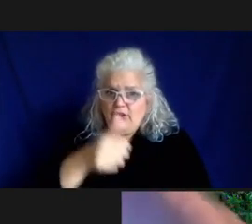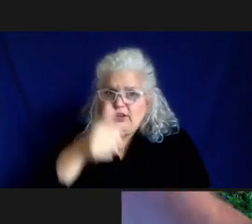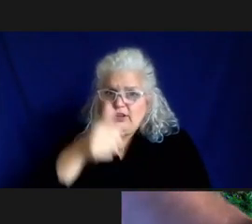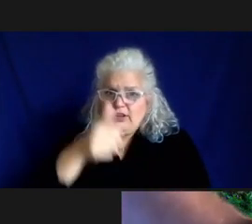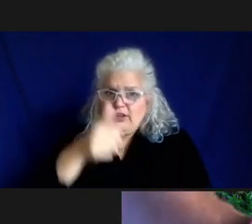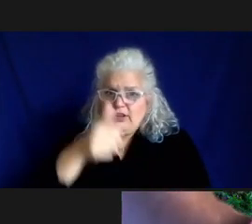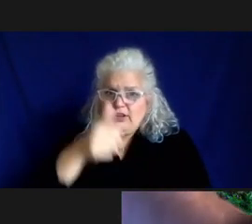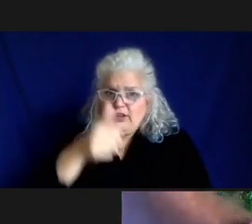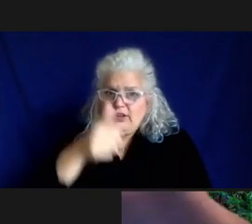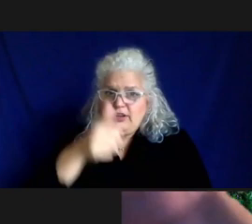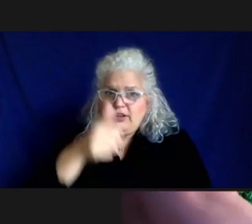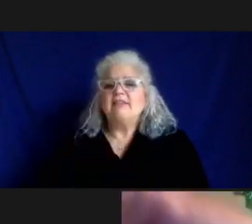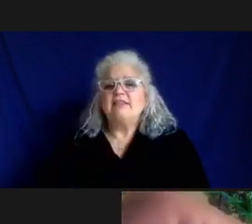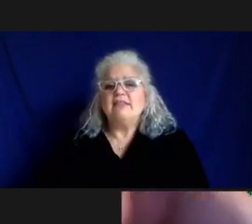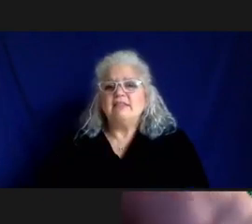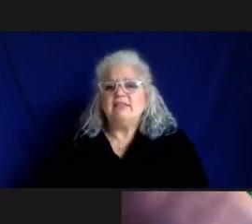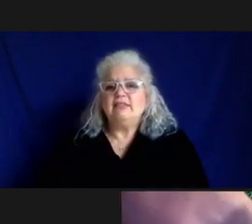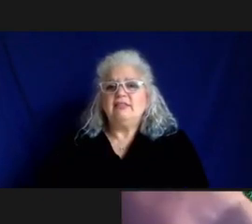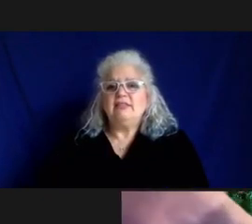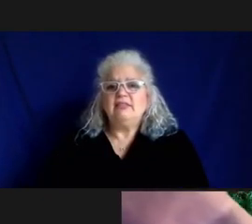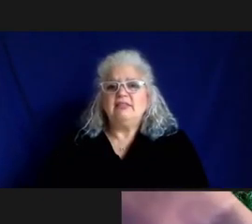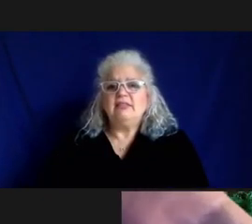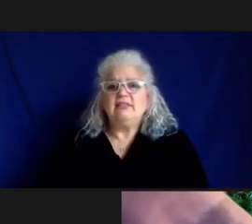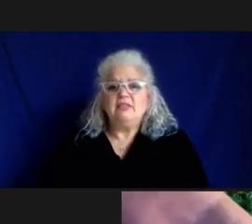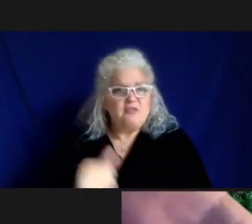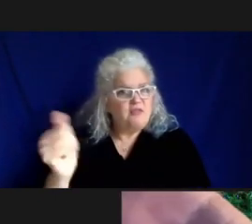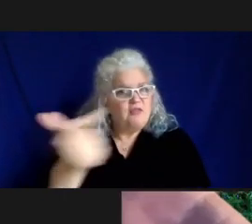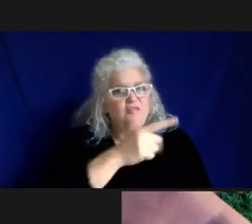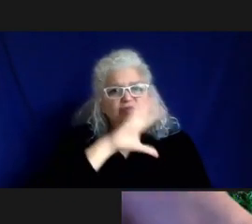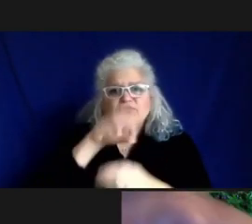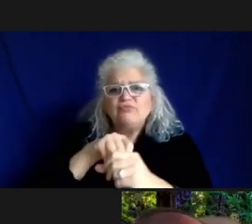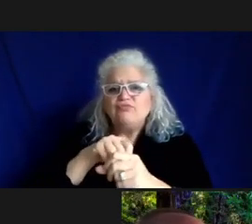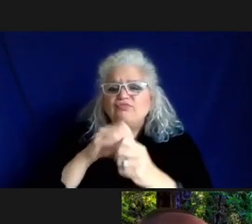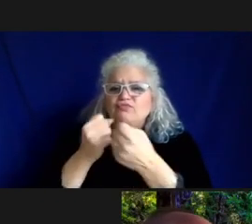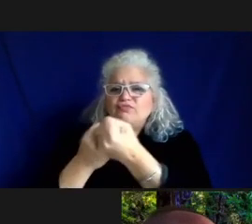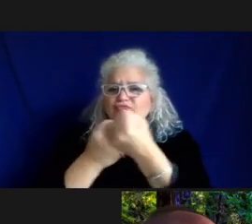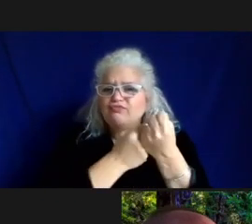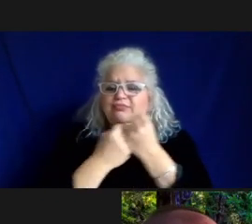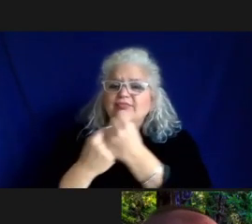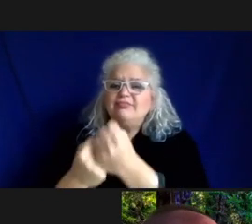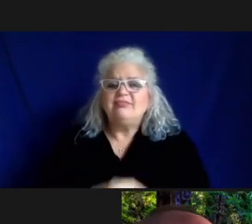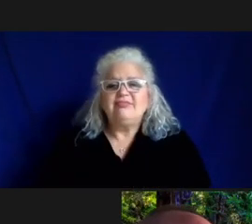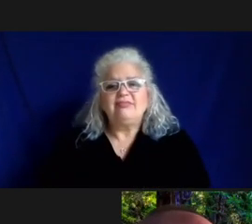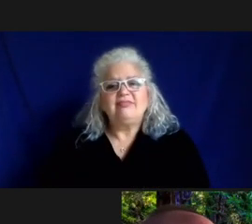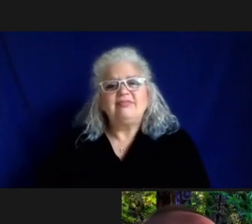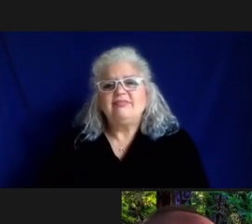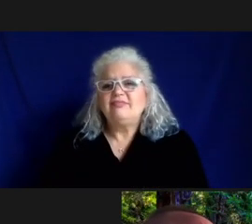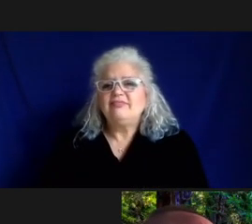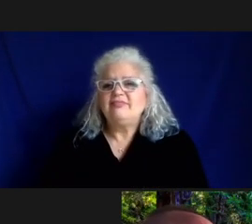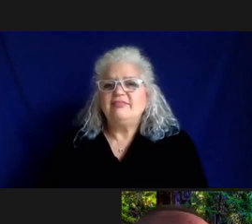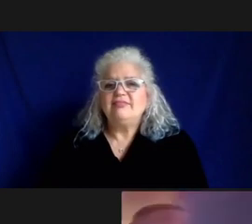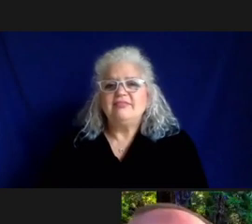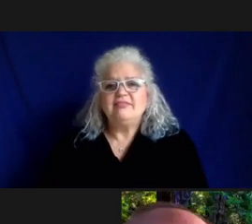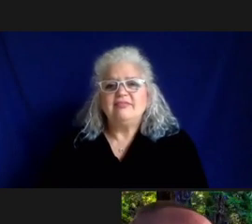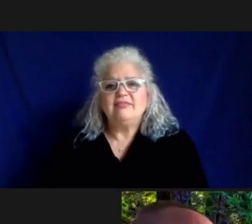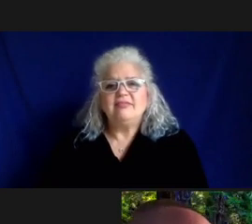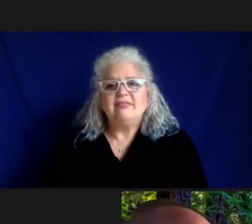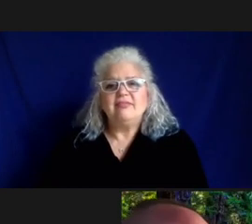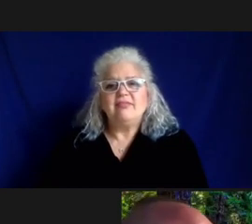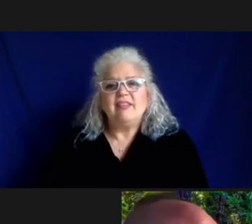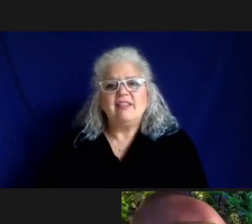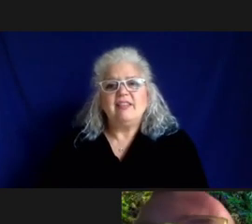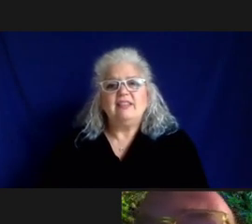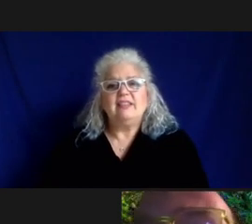the emergency group there, or the team. The one thing that I was asked before I went in the building was to check and see if there's